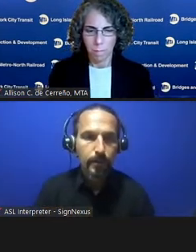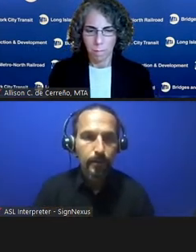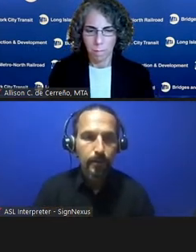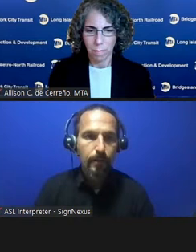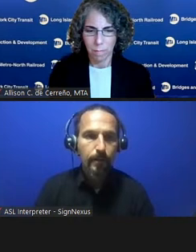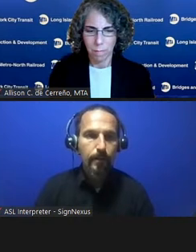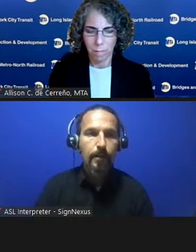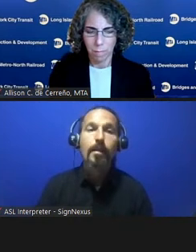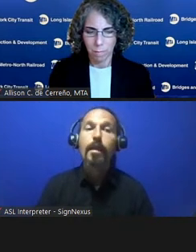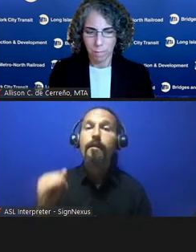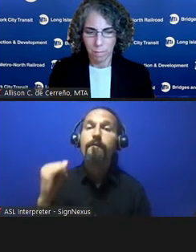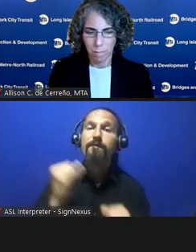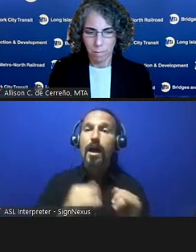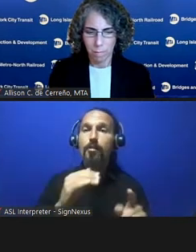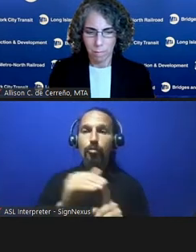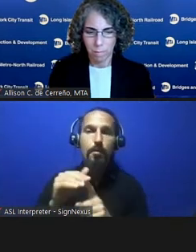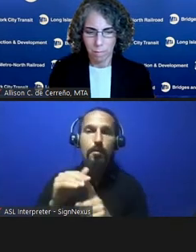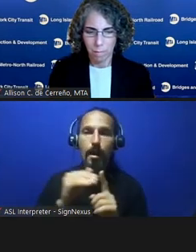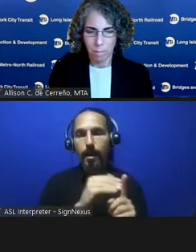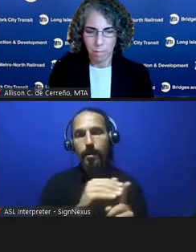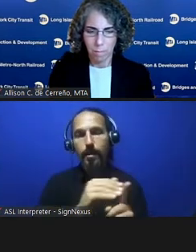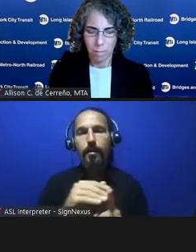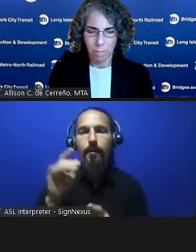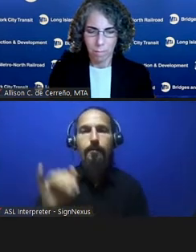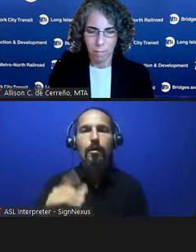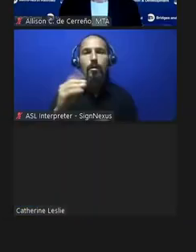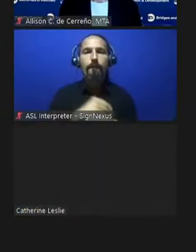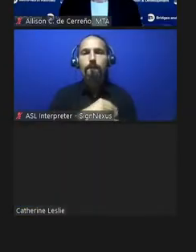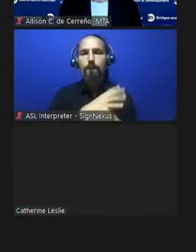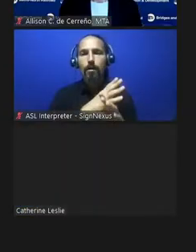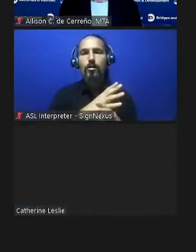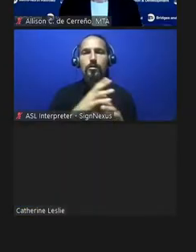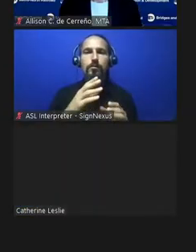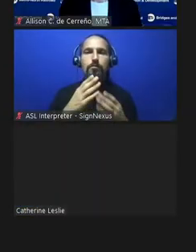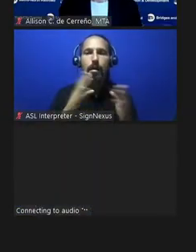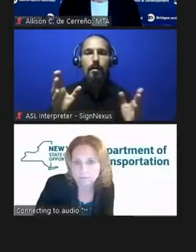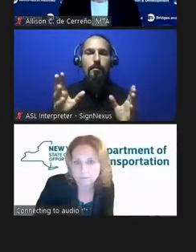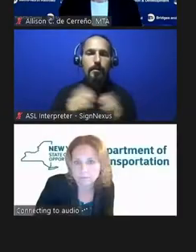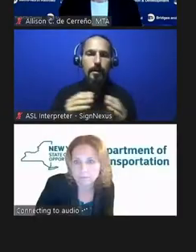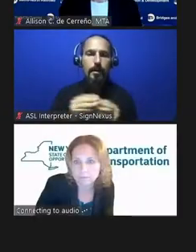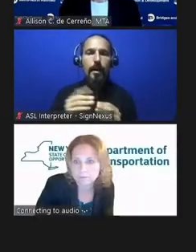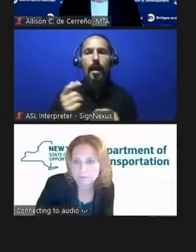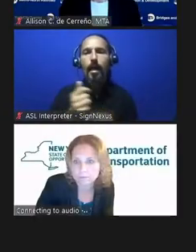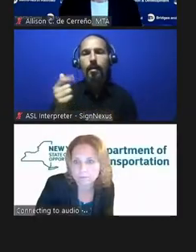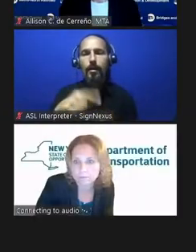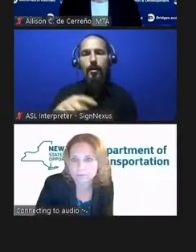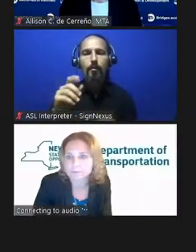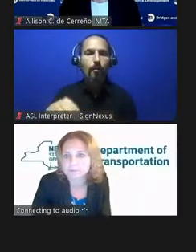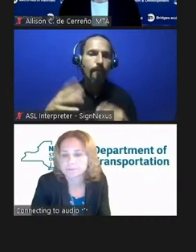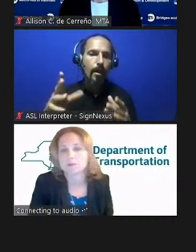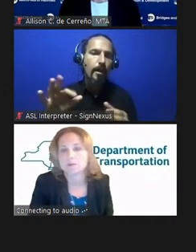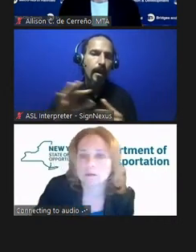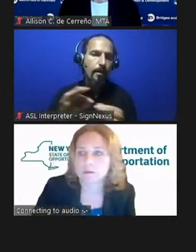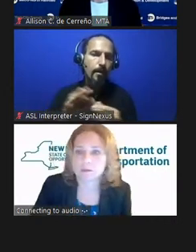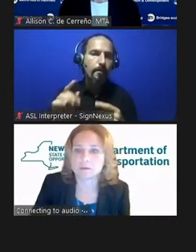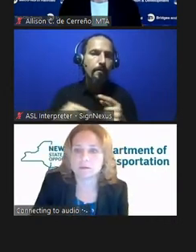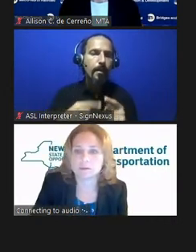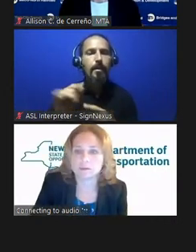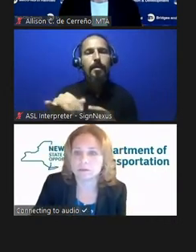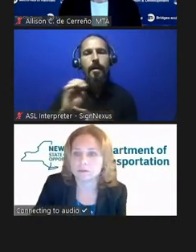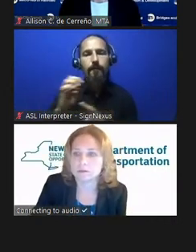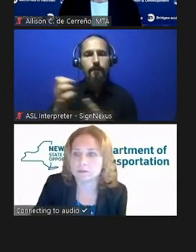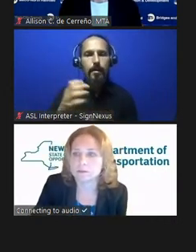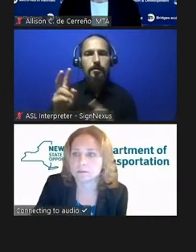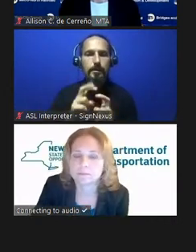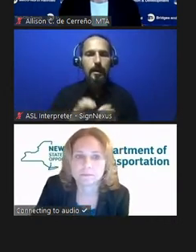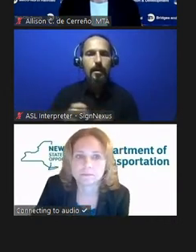as a final reminder in addition to the virtual public hearings there are several other ways you can provide comments on the environmental assessment through